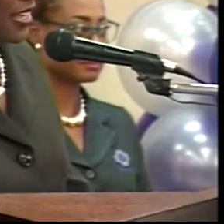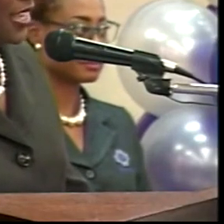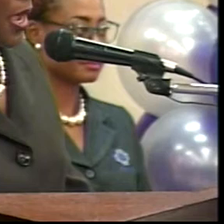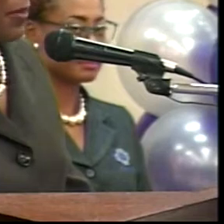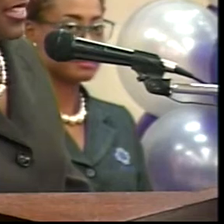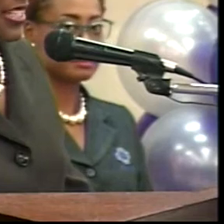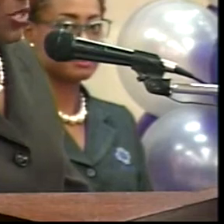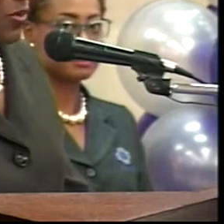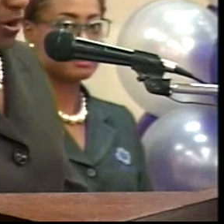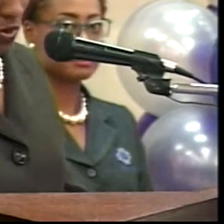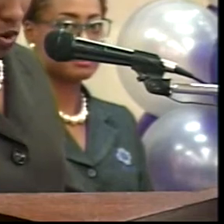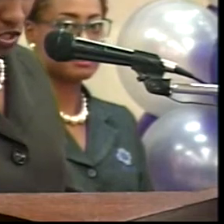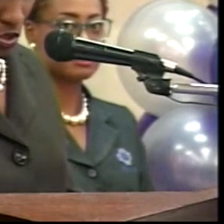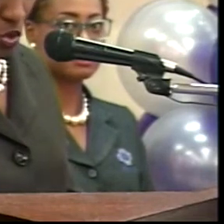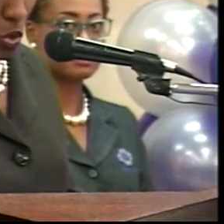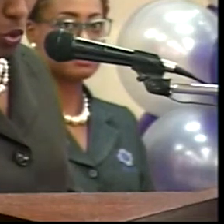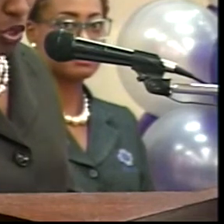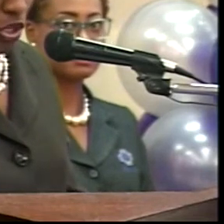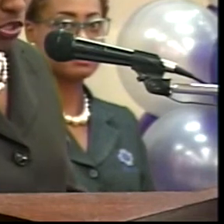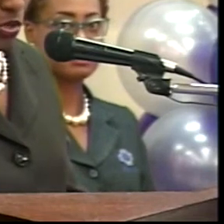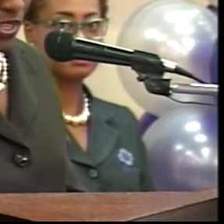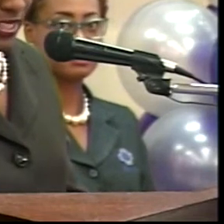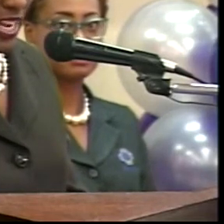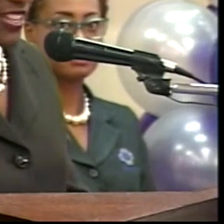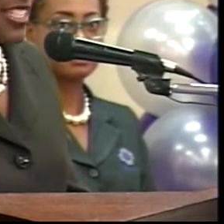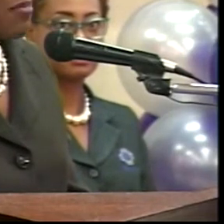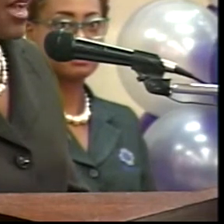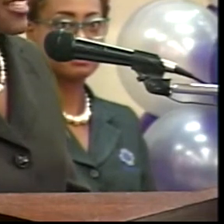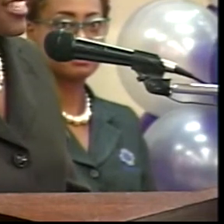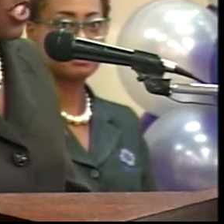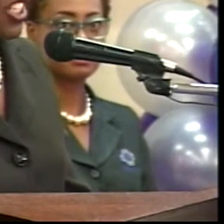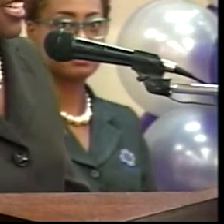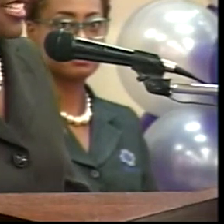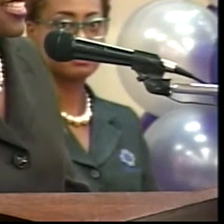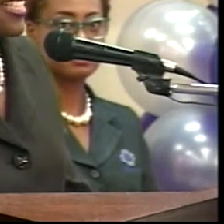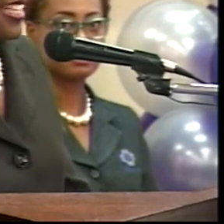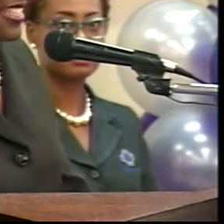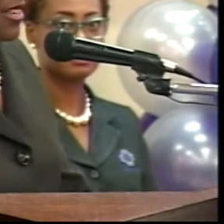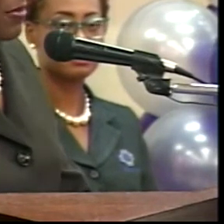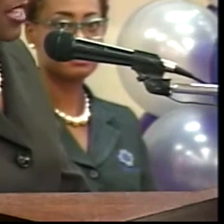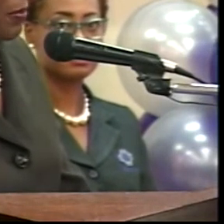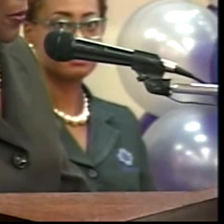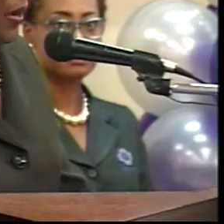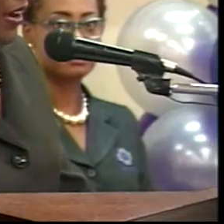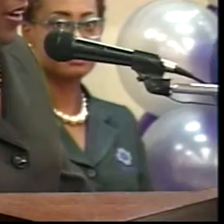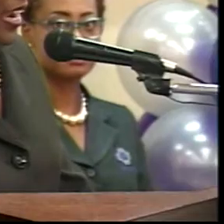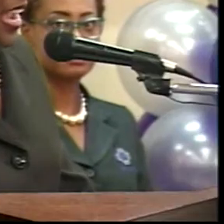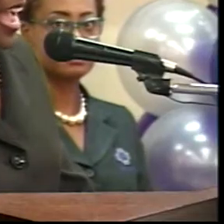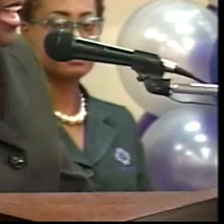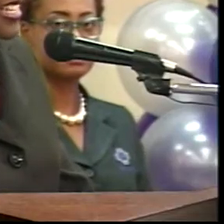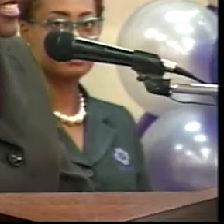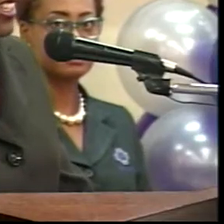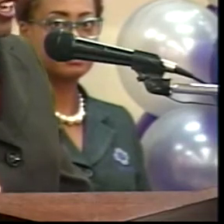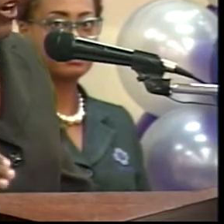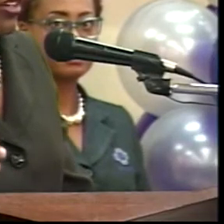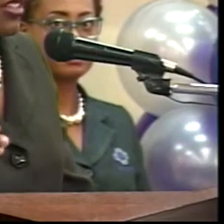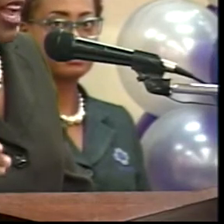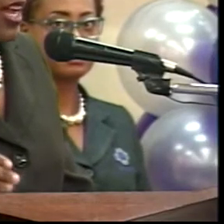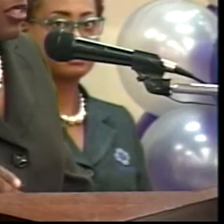public. But that is where we want to go, so that there's some additional incentive in preparing